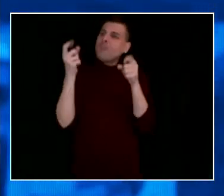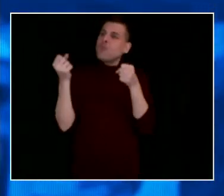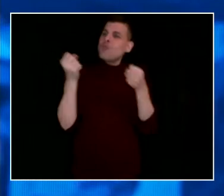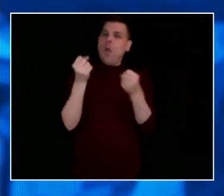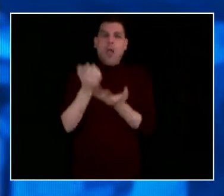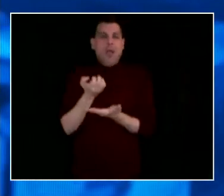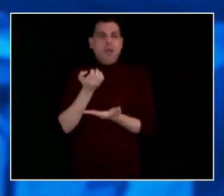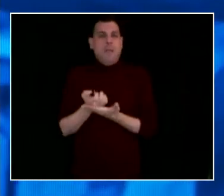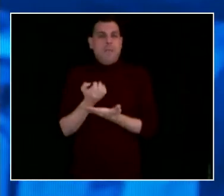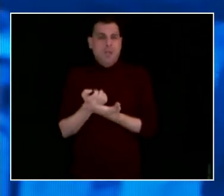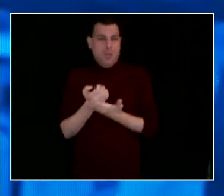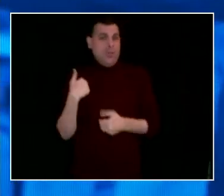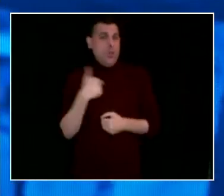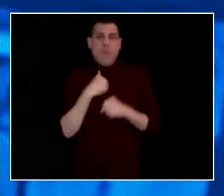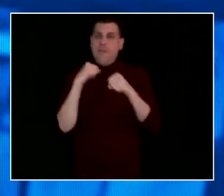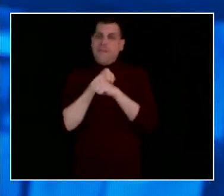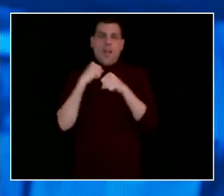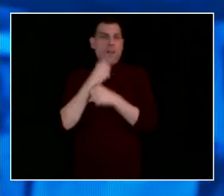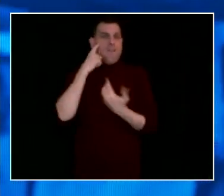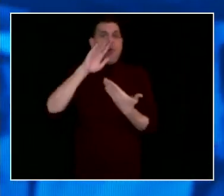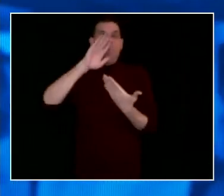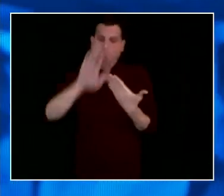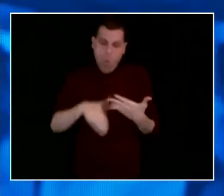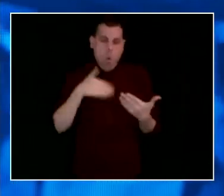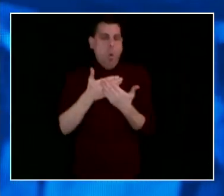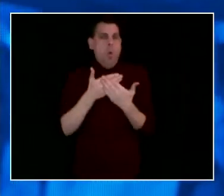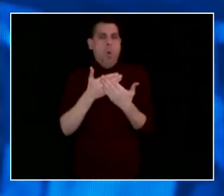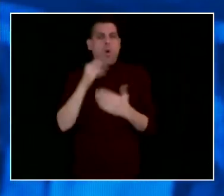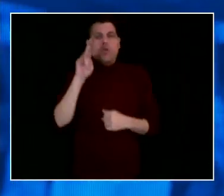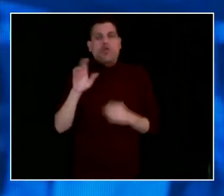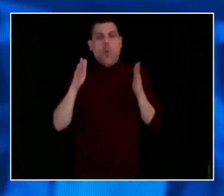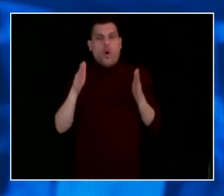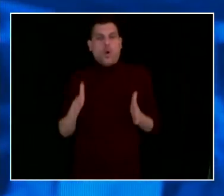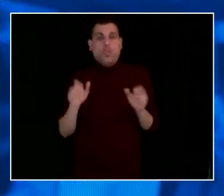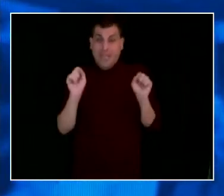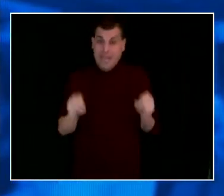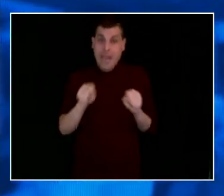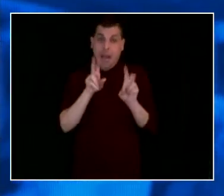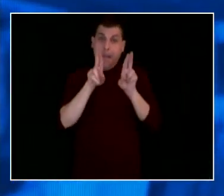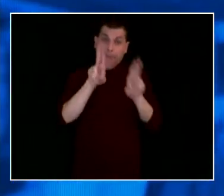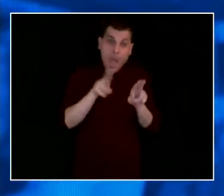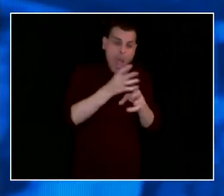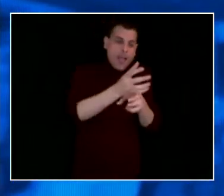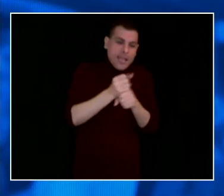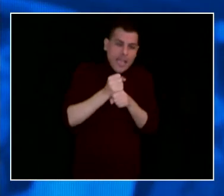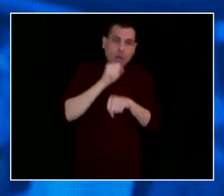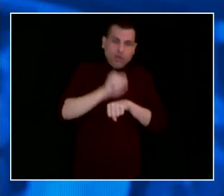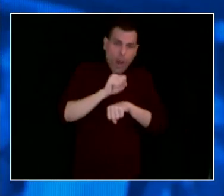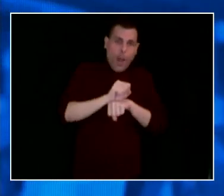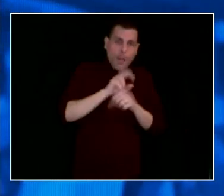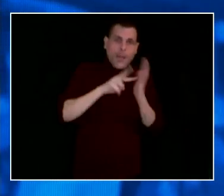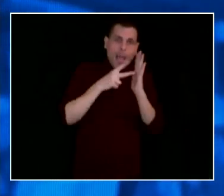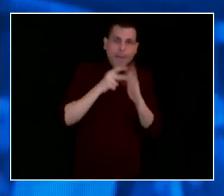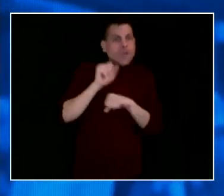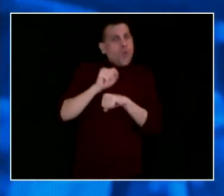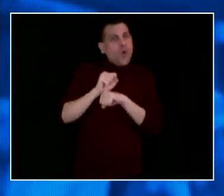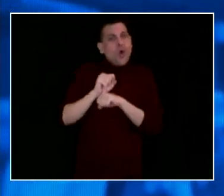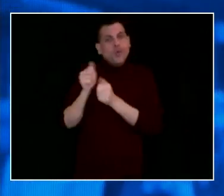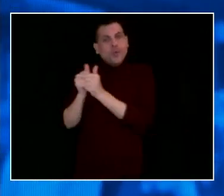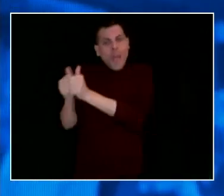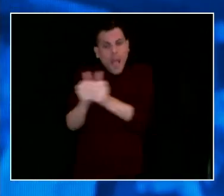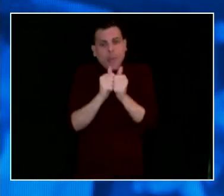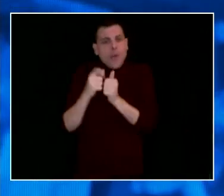New Yorker can find a job and share in our city's success. That means jobs that help families buy a